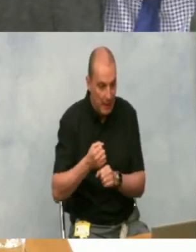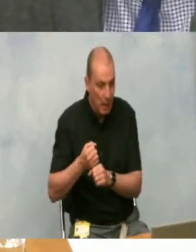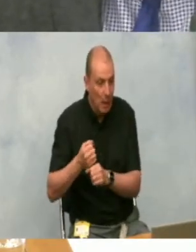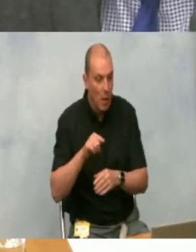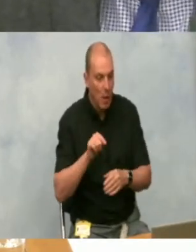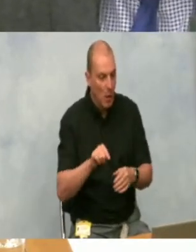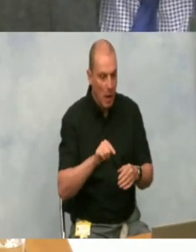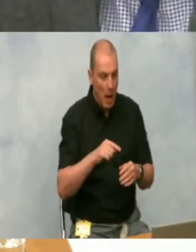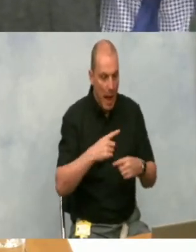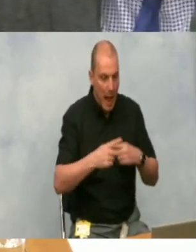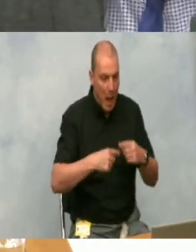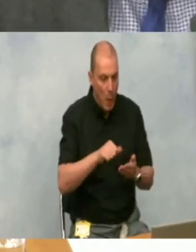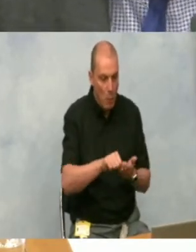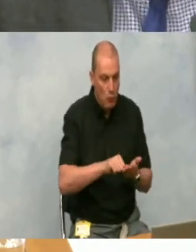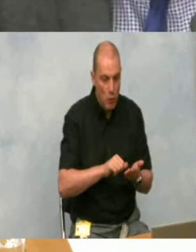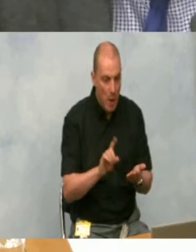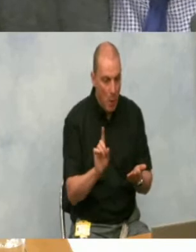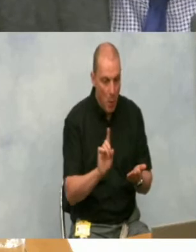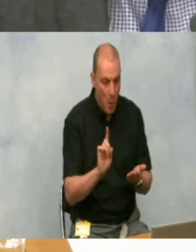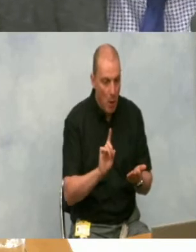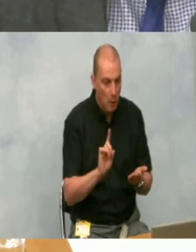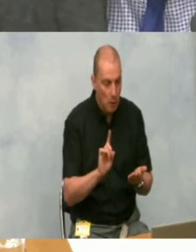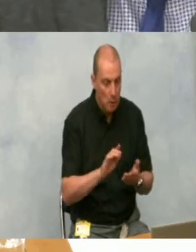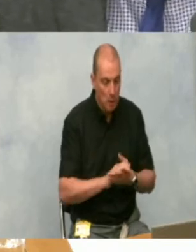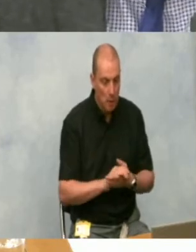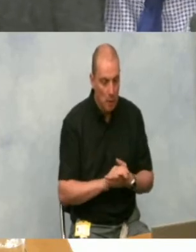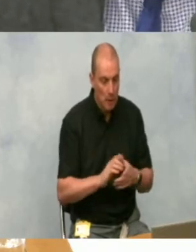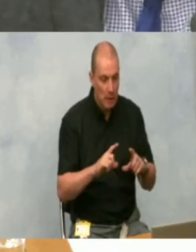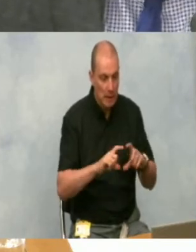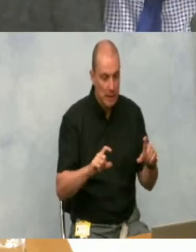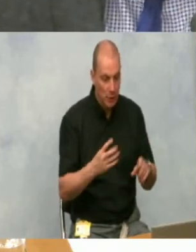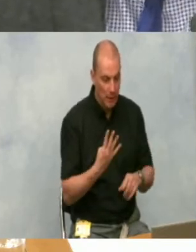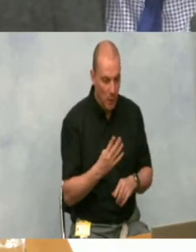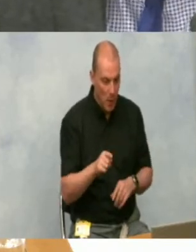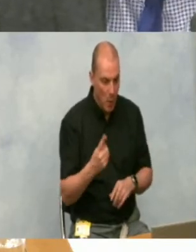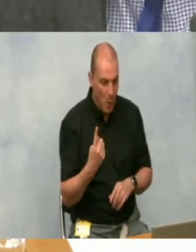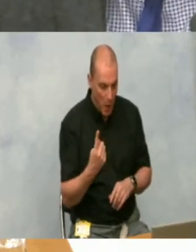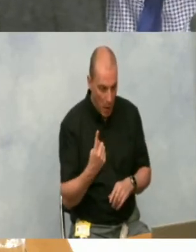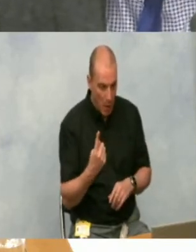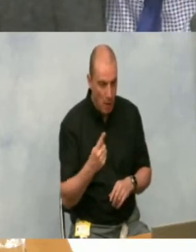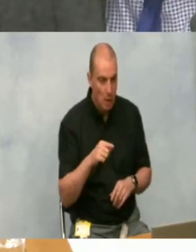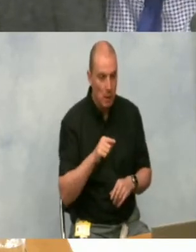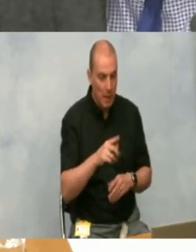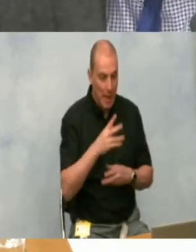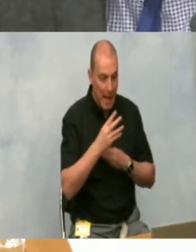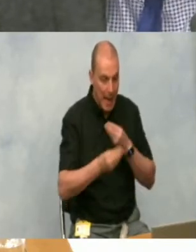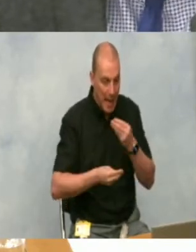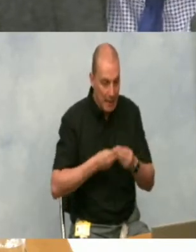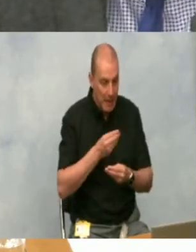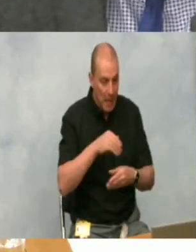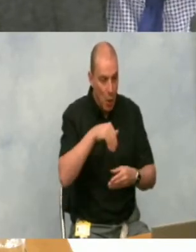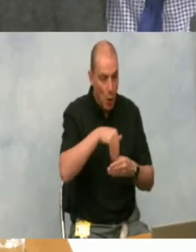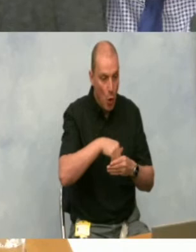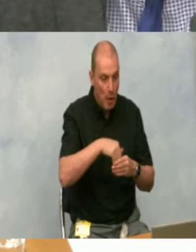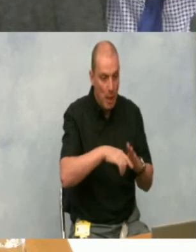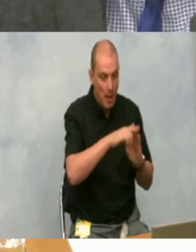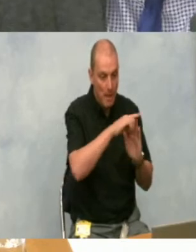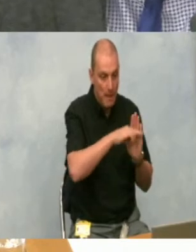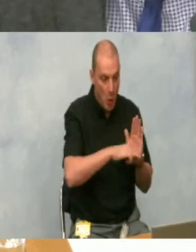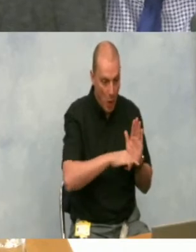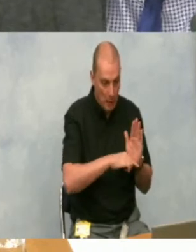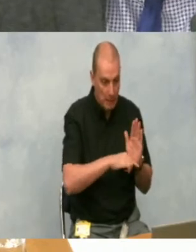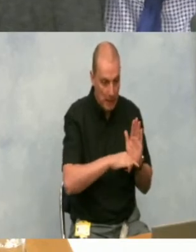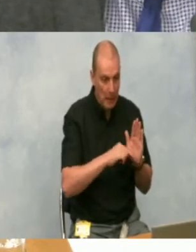do in conjunction with tenants groups. Section 4.1 of the report provides an outline of the content of the policy and strategy review schedule and its